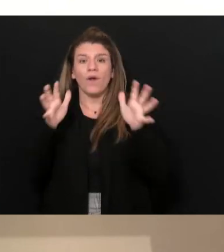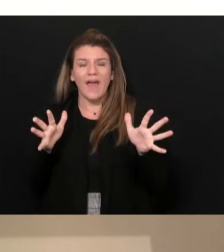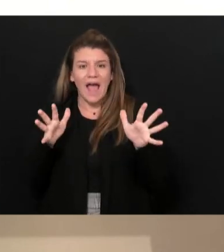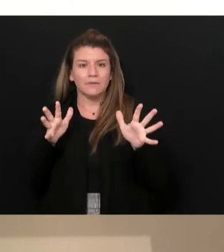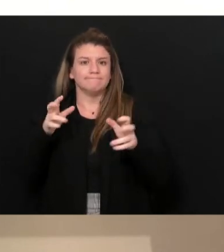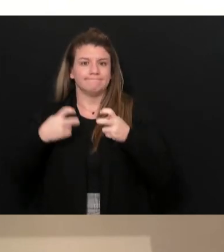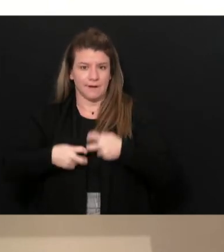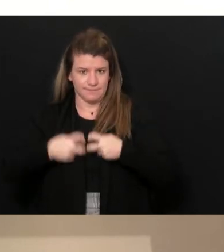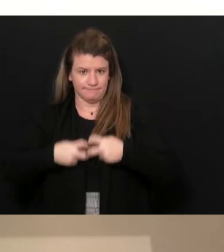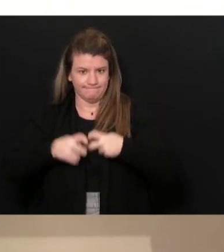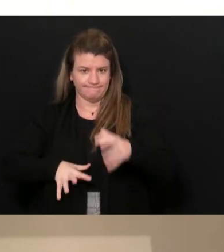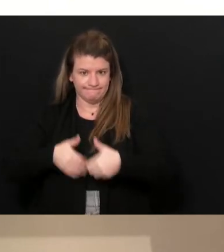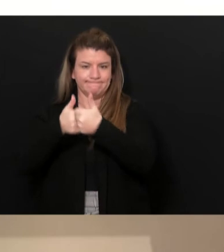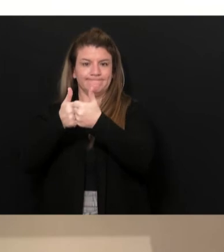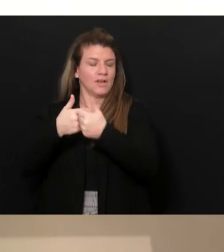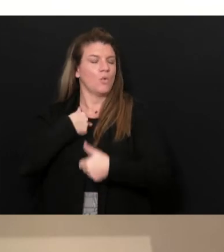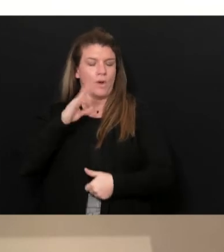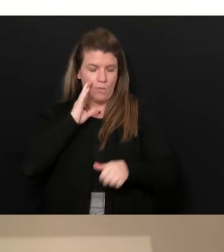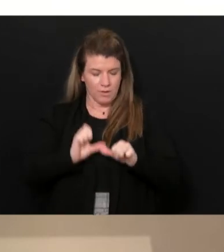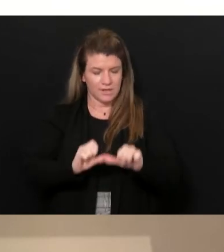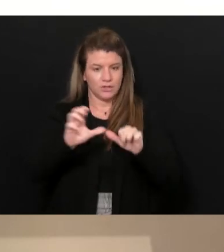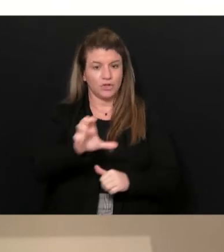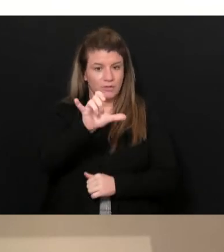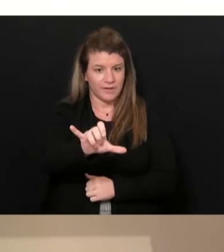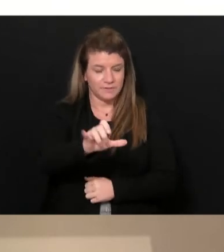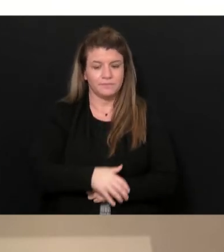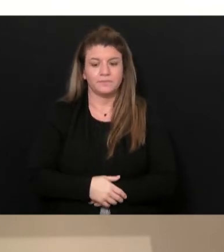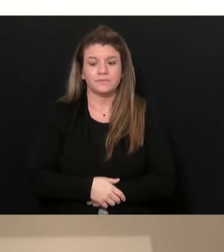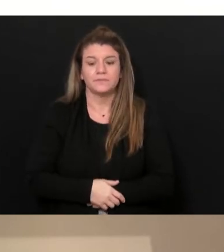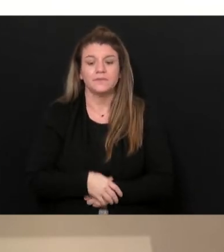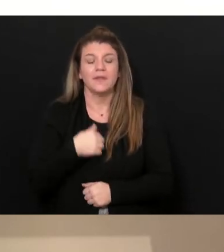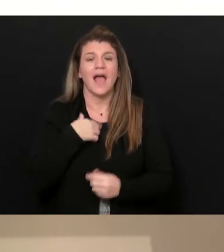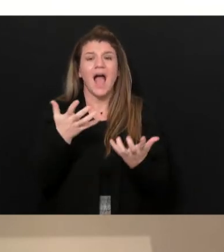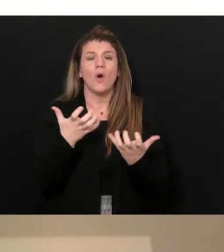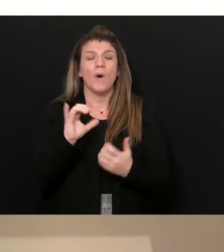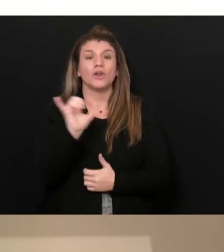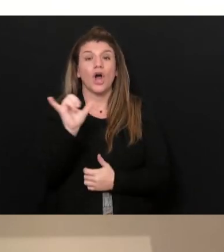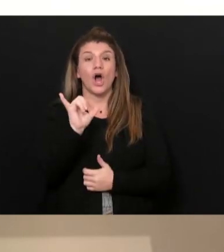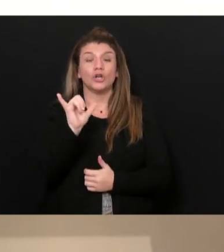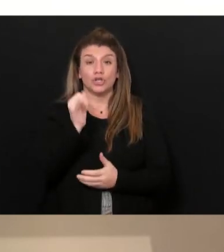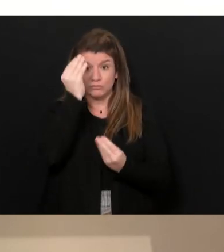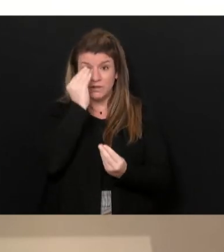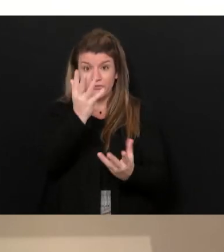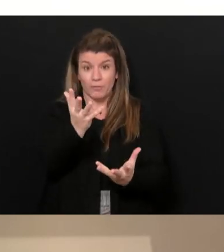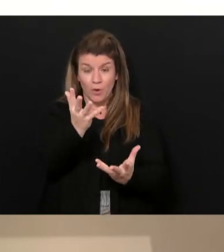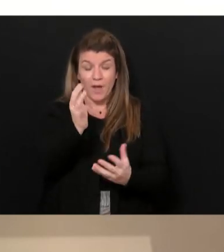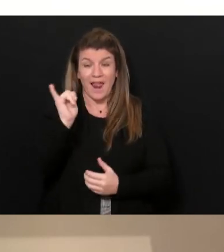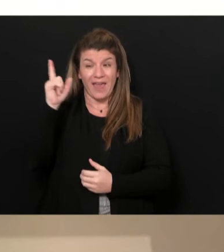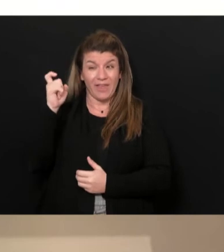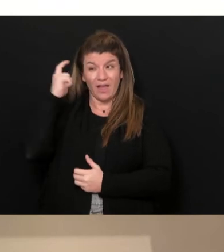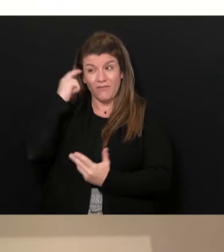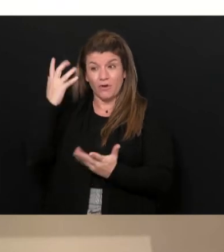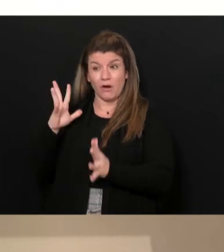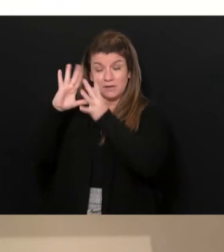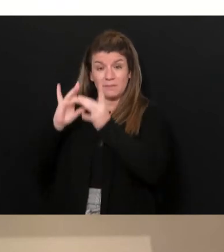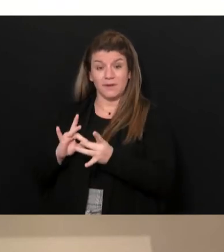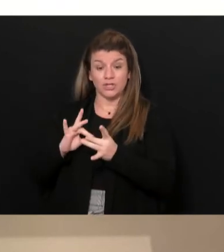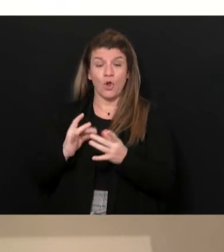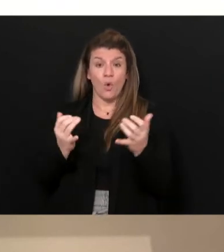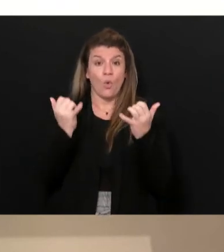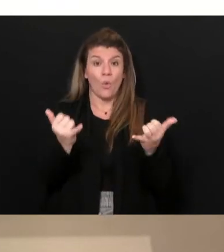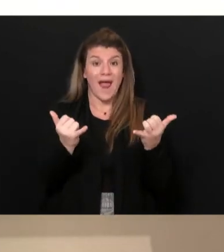challenges. So we will continue to do that. I want to also point out to folks that, as the Governor pointed out, right